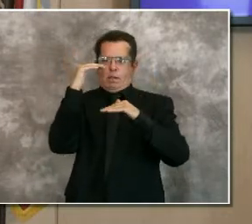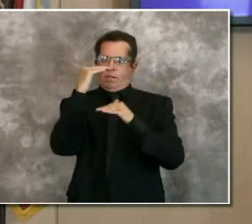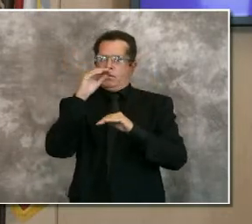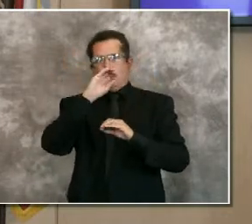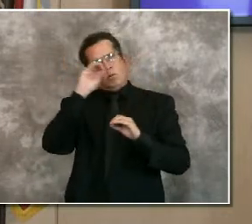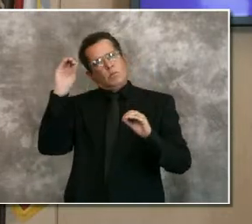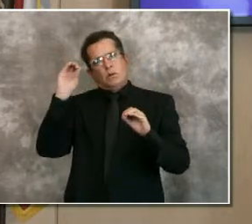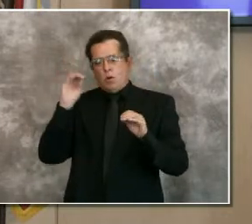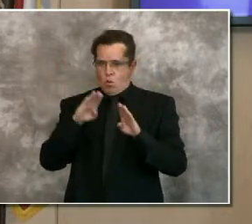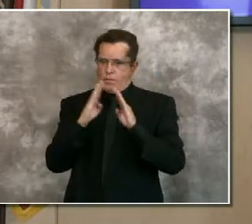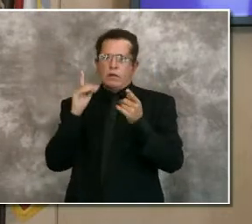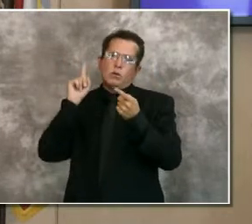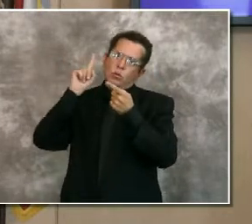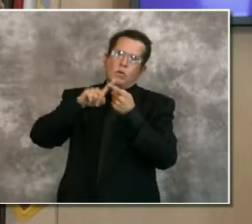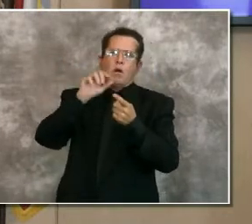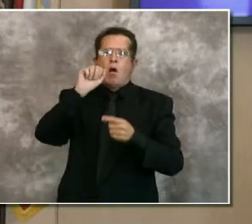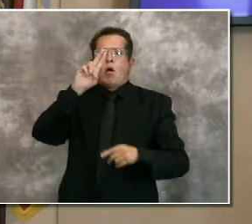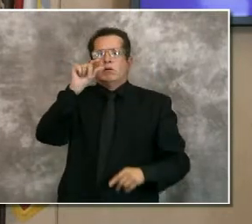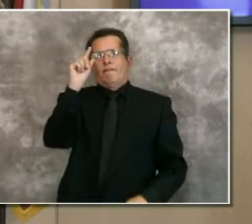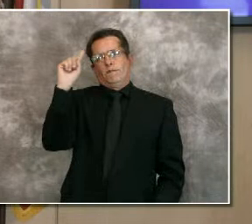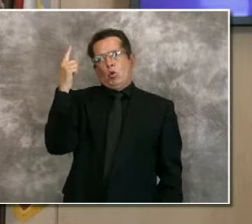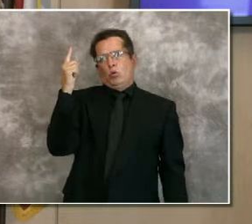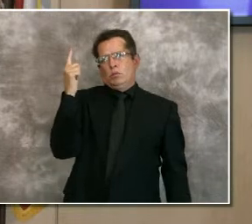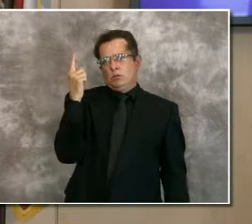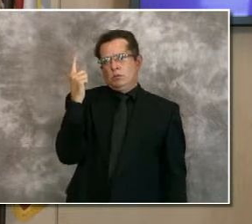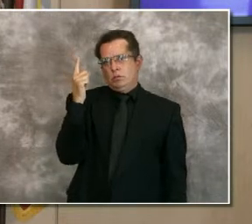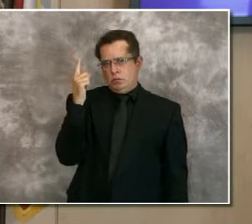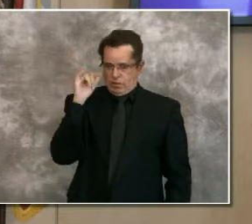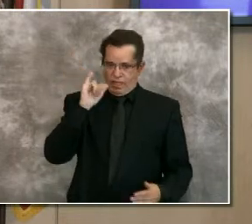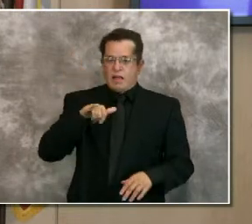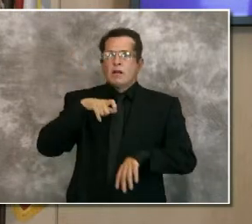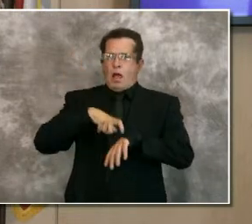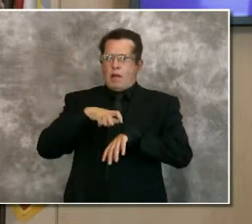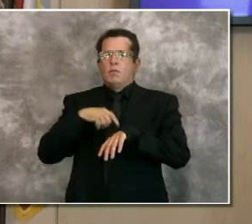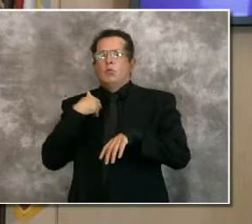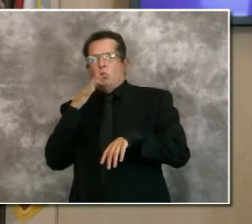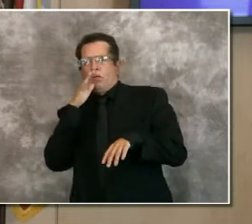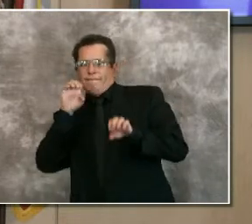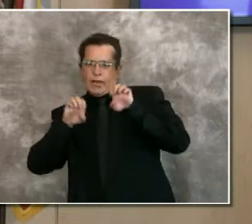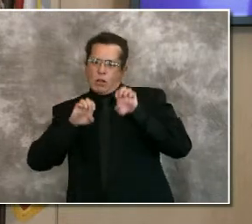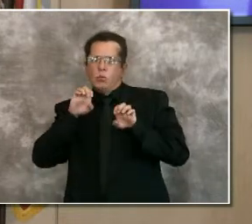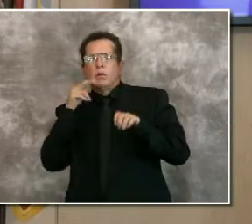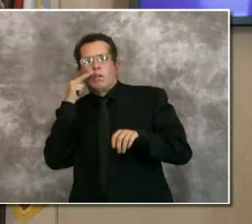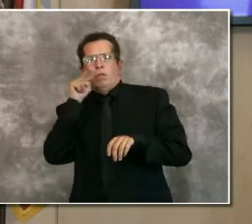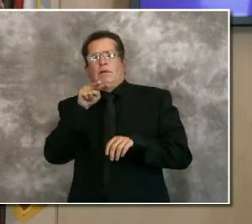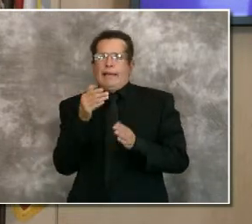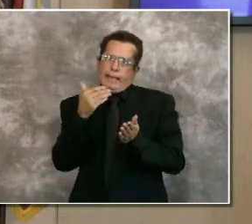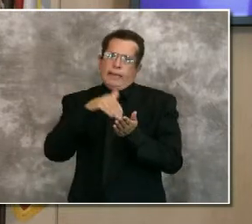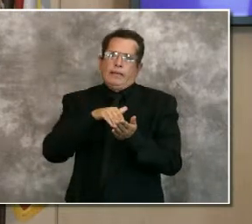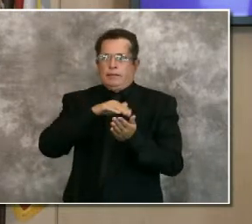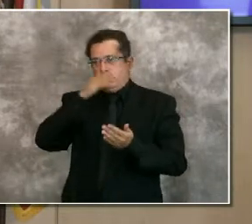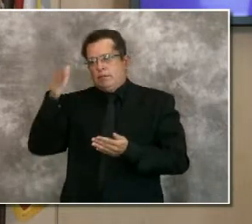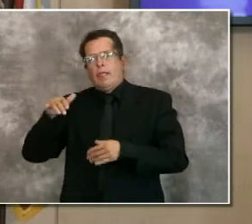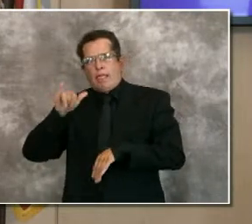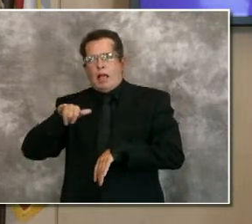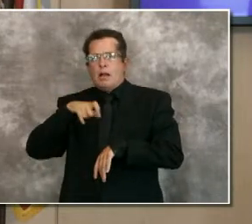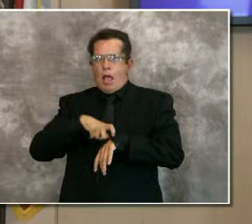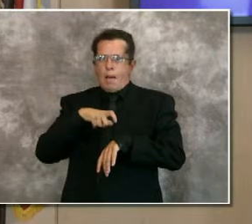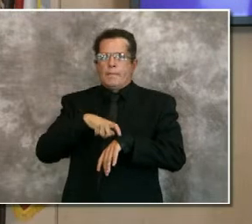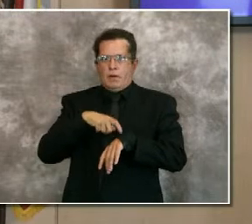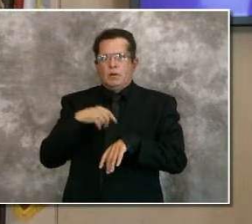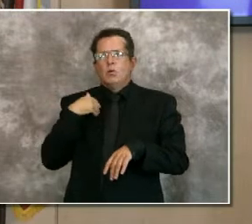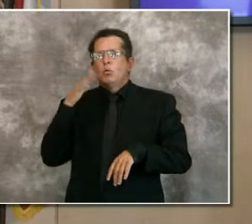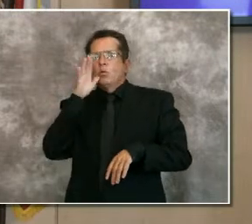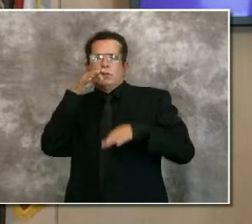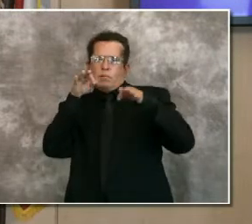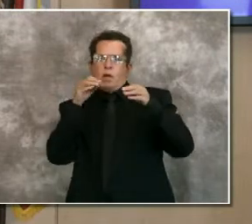after August 1st. At that time, we will reevaluate the situation. I know you want to hear more about the new